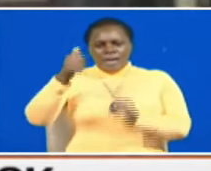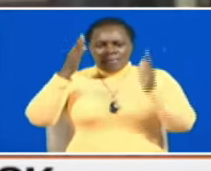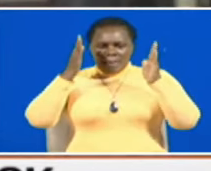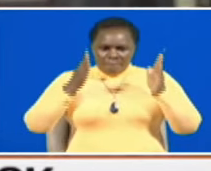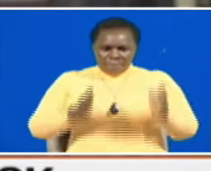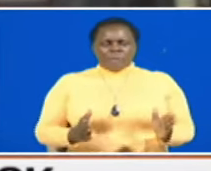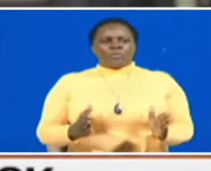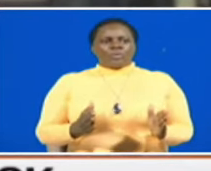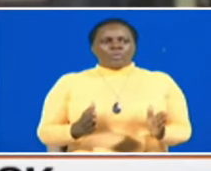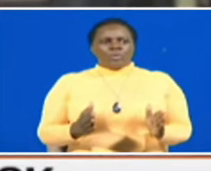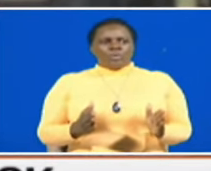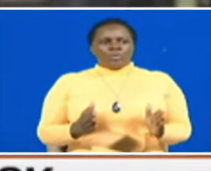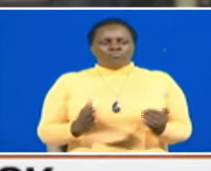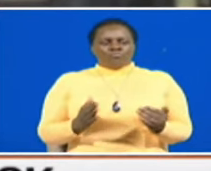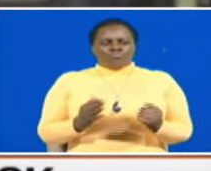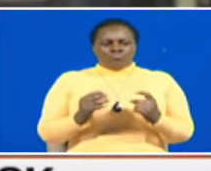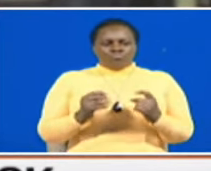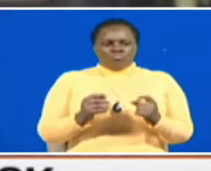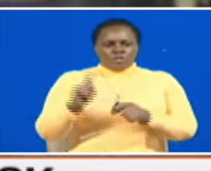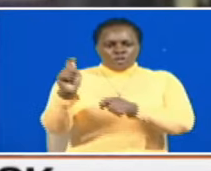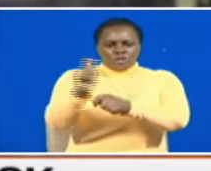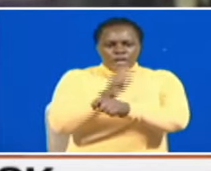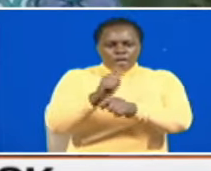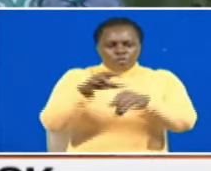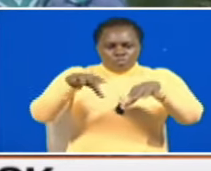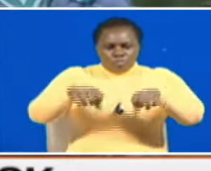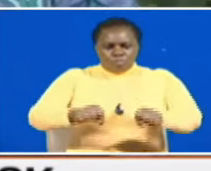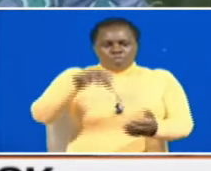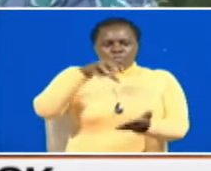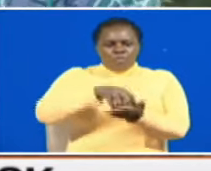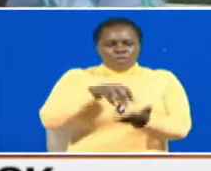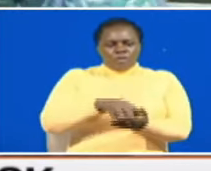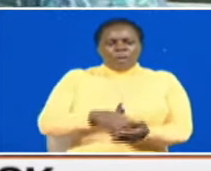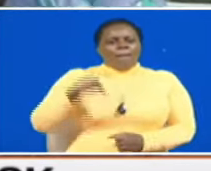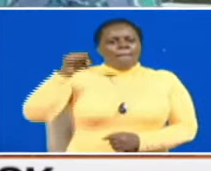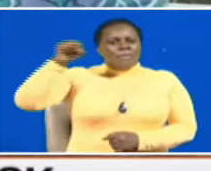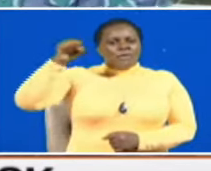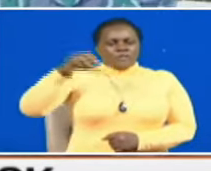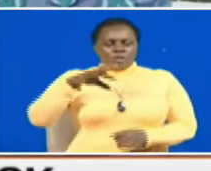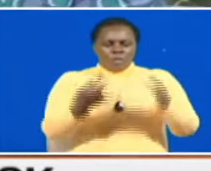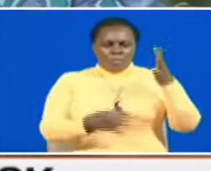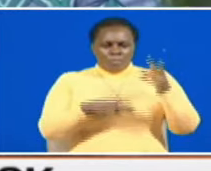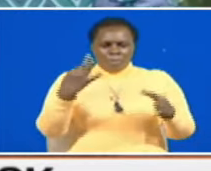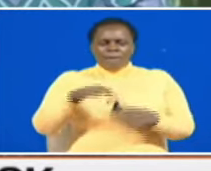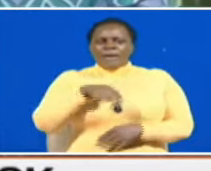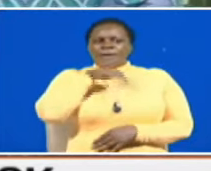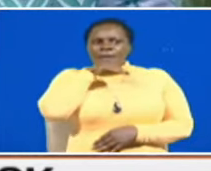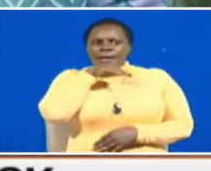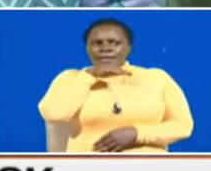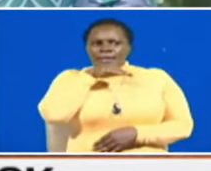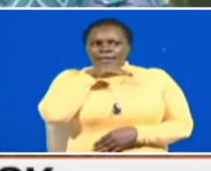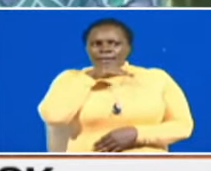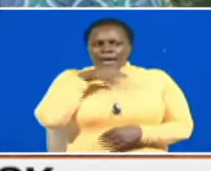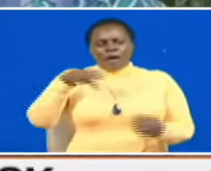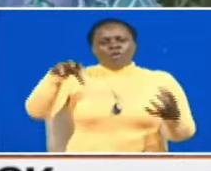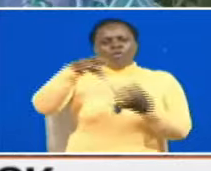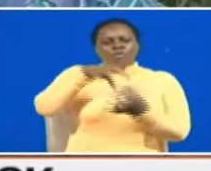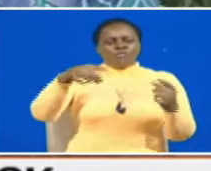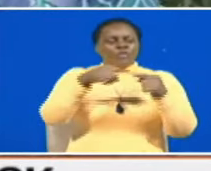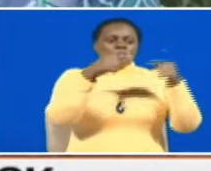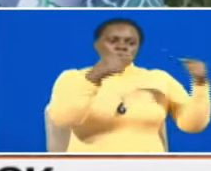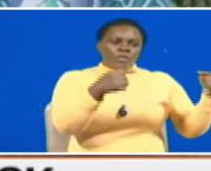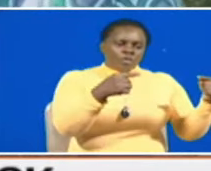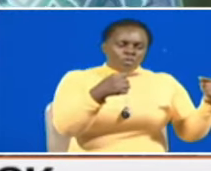person should be groomed to take up that position. According to political analyst, Odinga is torn between assuming his opposition